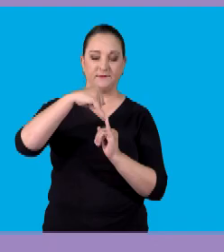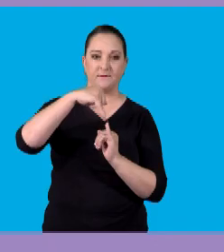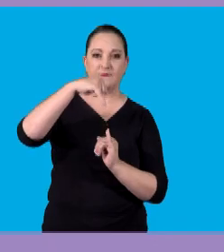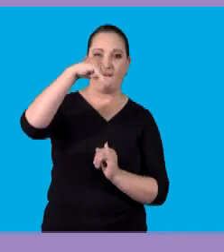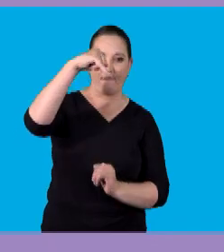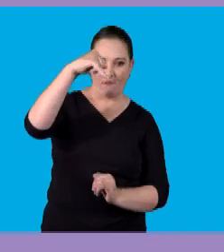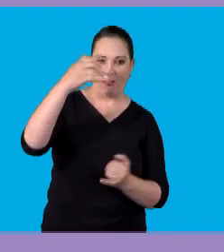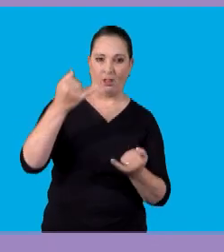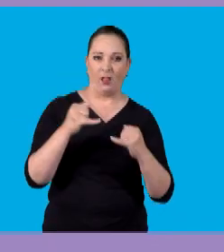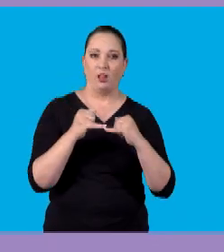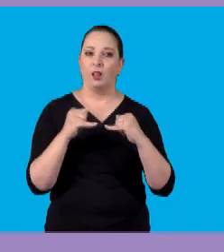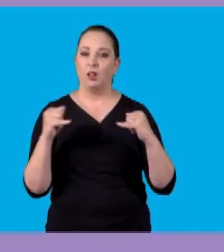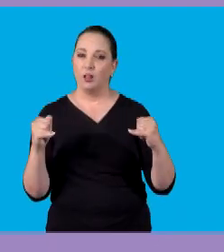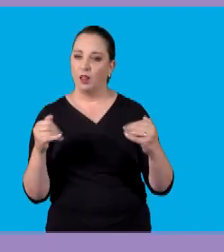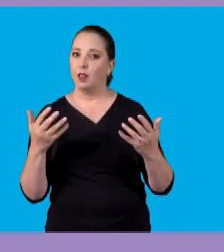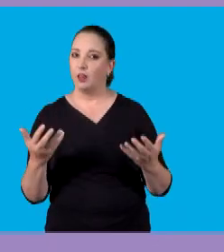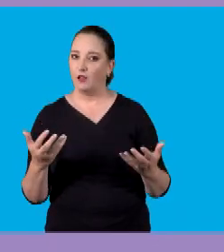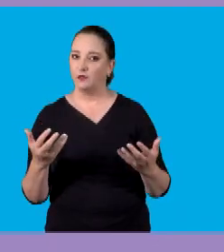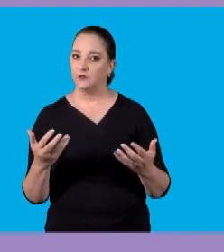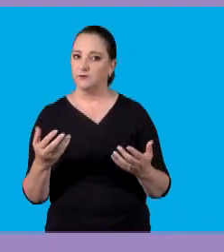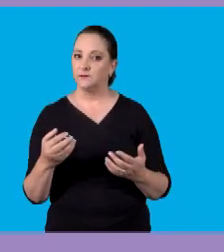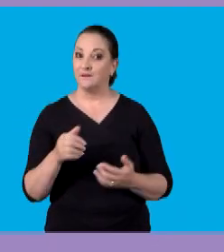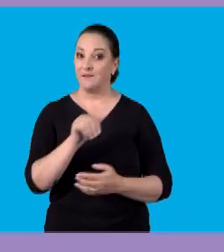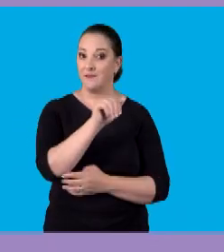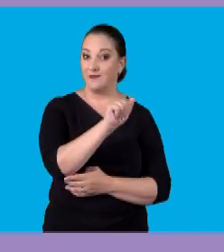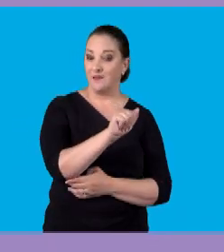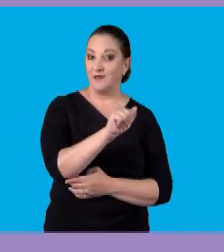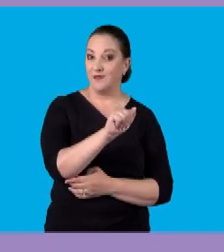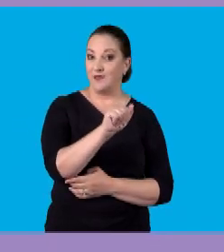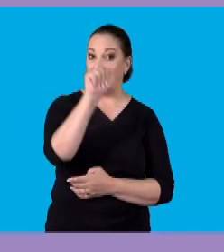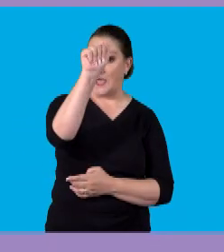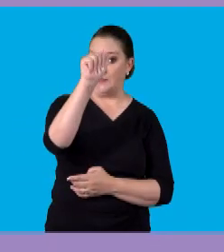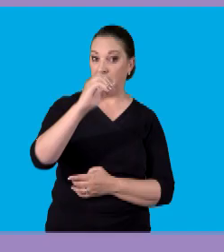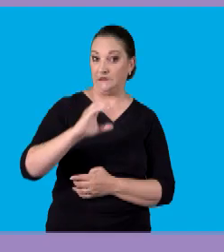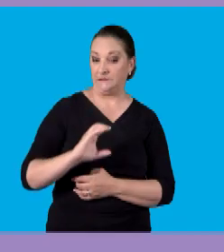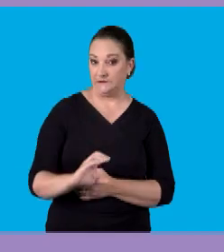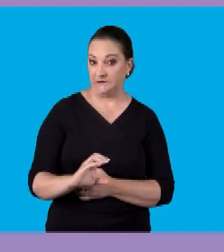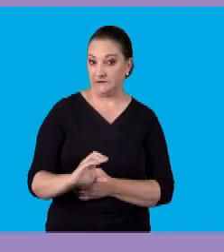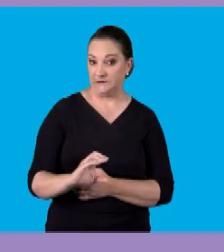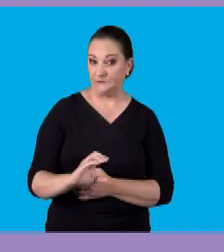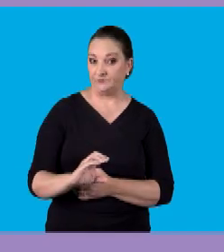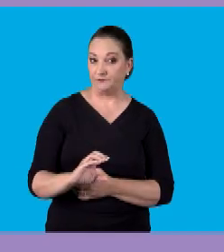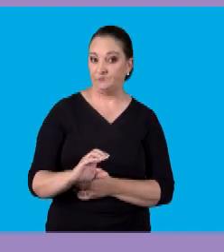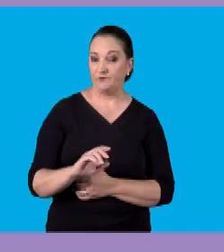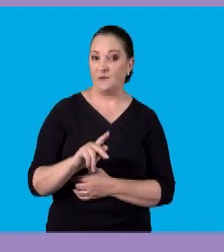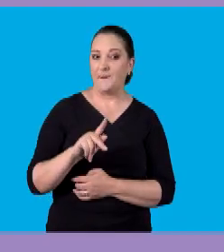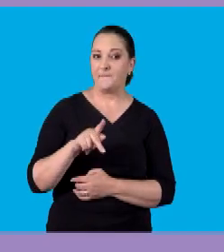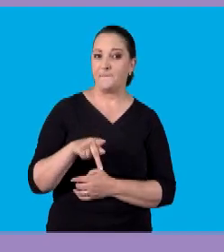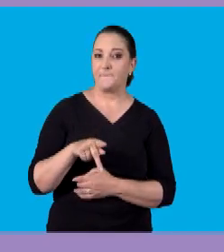diagonals, or we can say there, that is because AC is perpendicular to